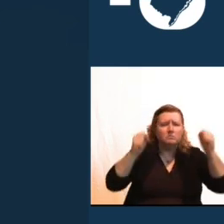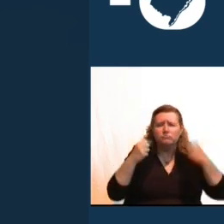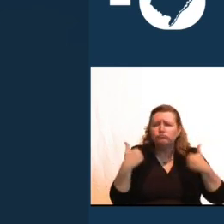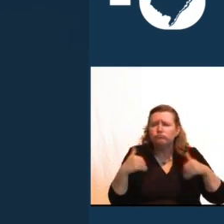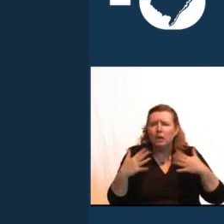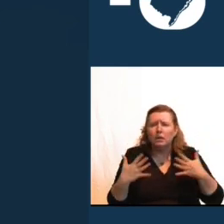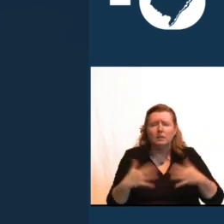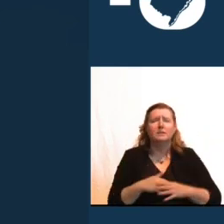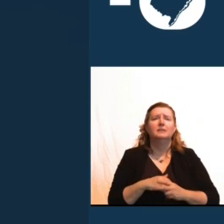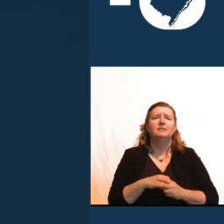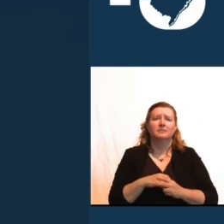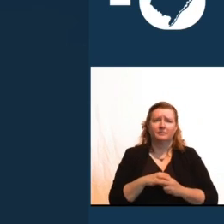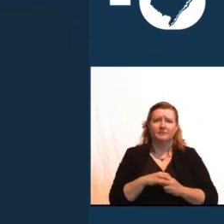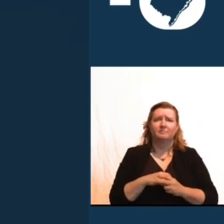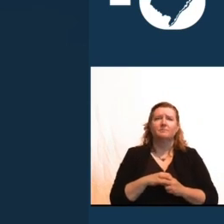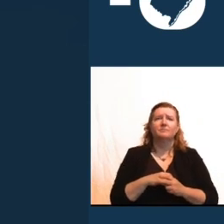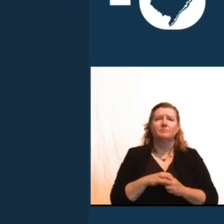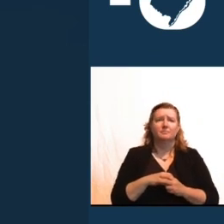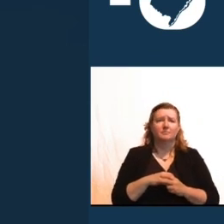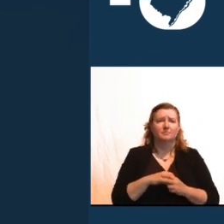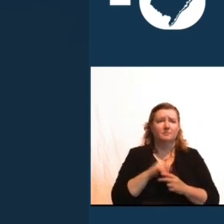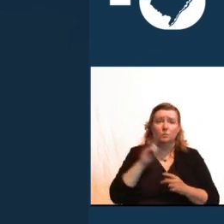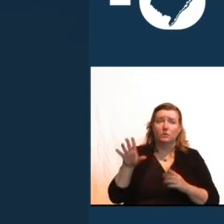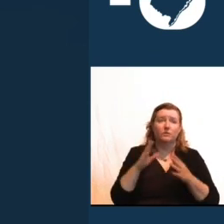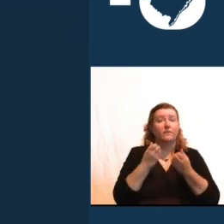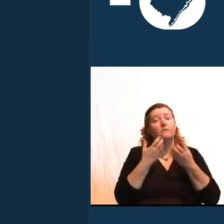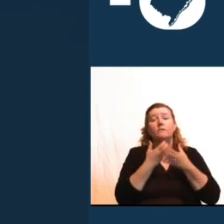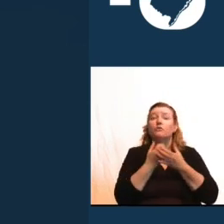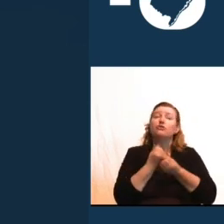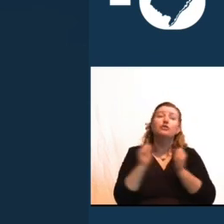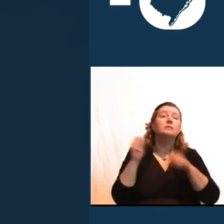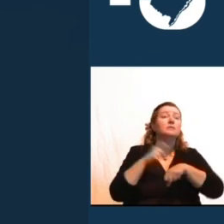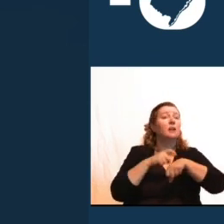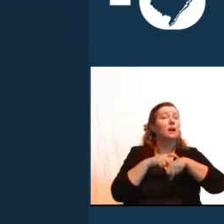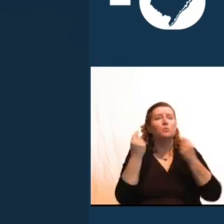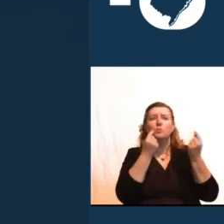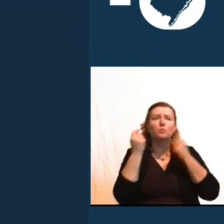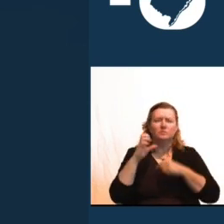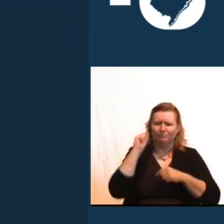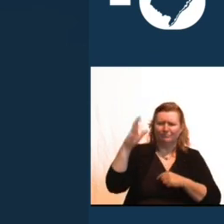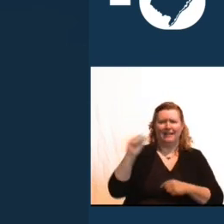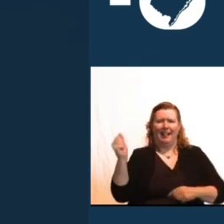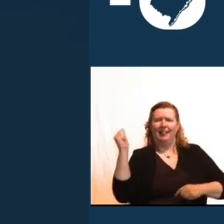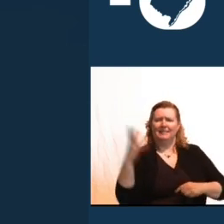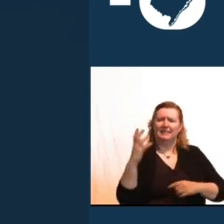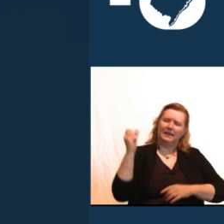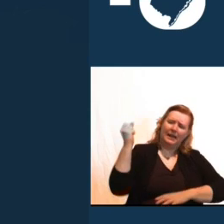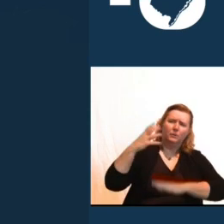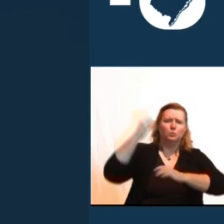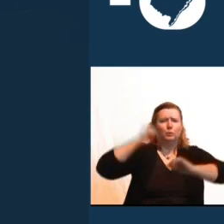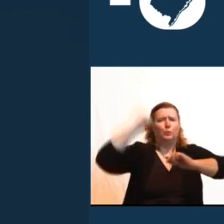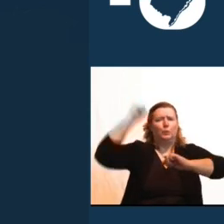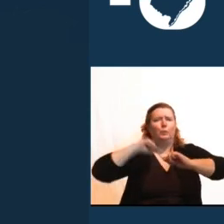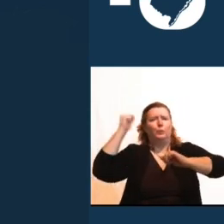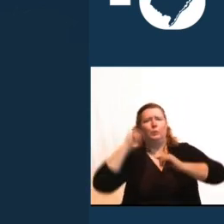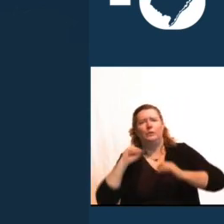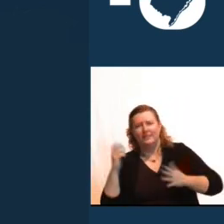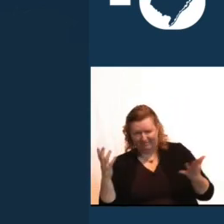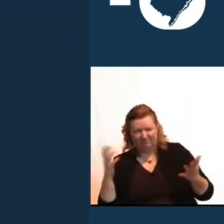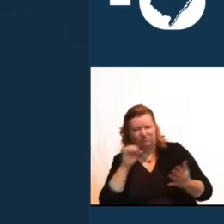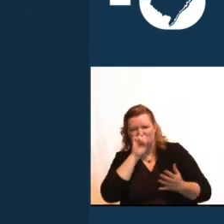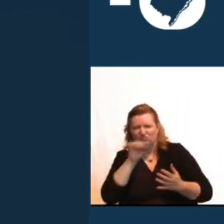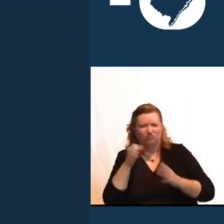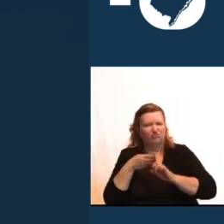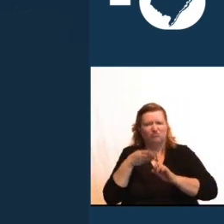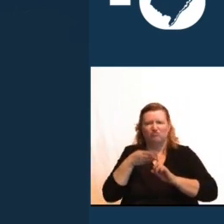Atlantic City playing the slot machines, and if she wasn't there, she was probably somewhere singing along with doo-wop music on the